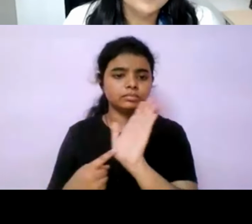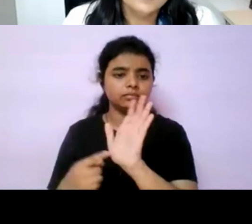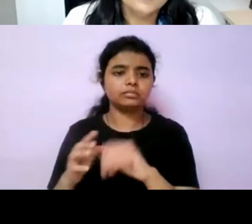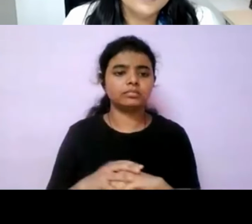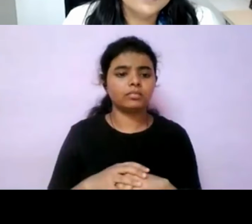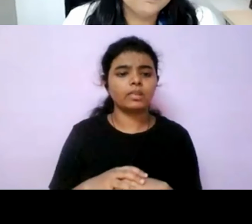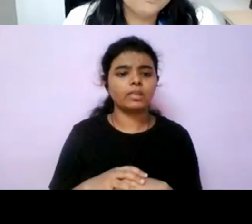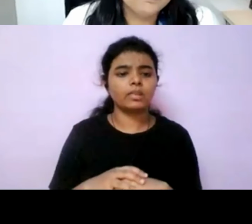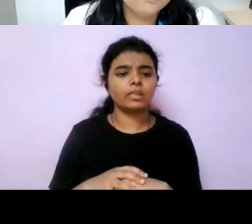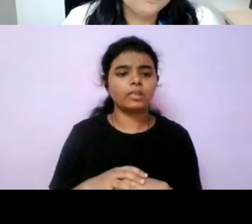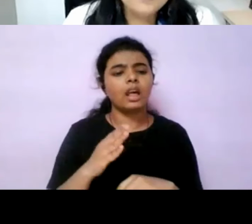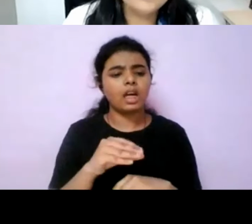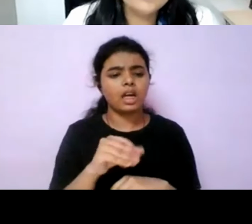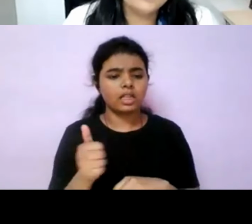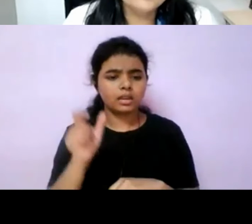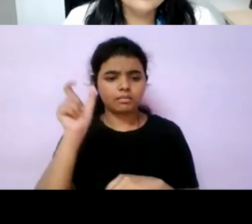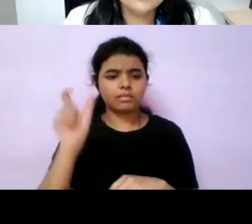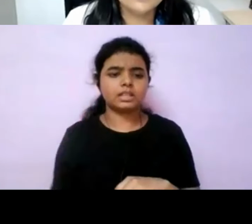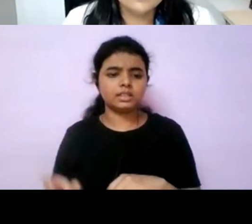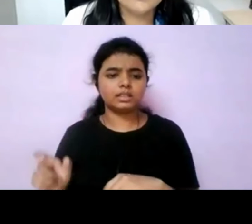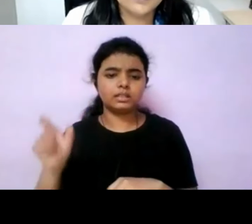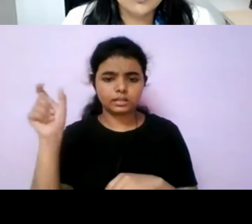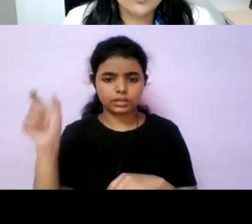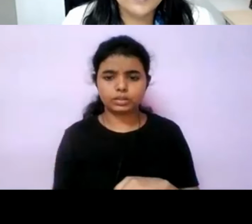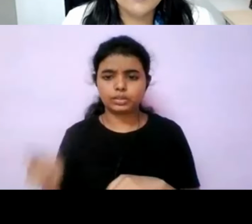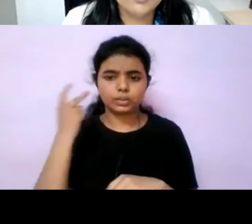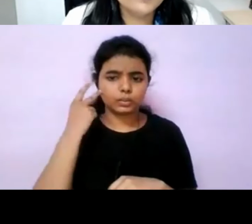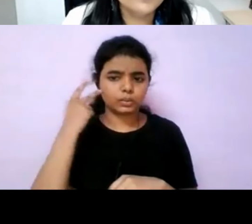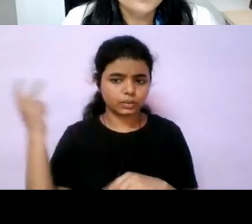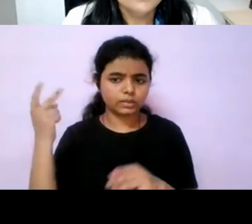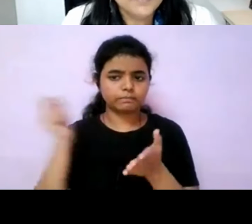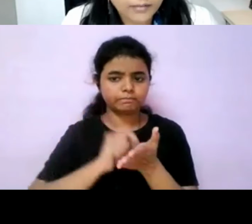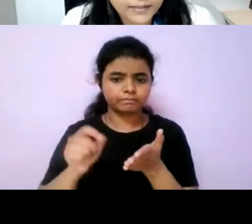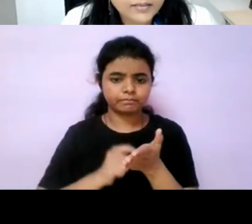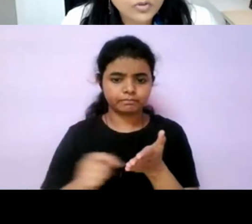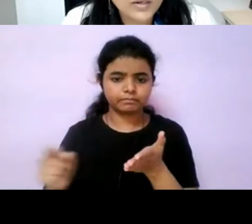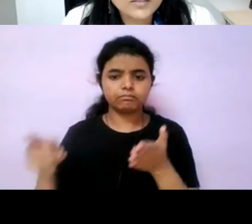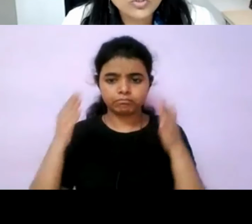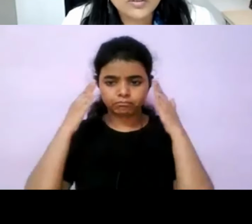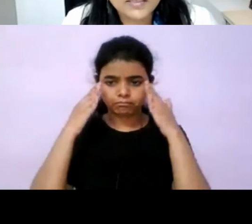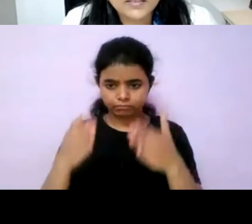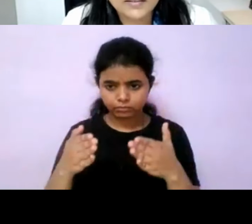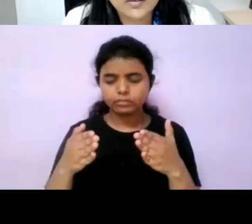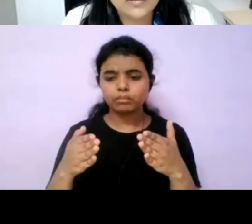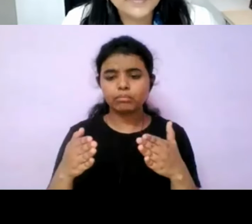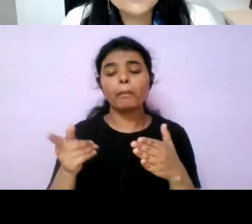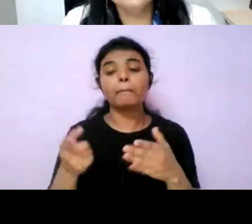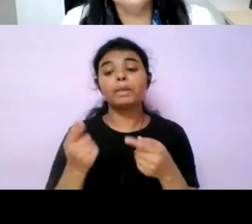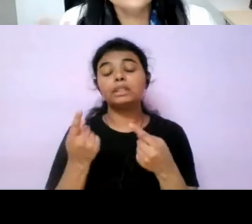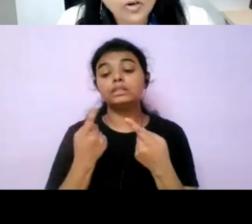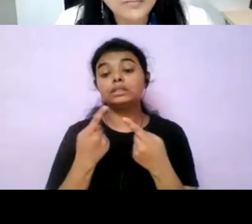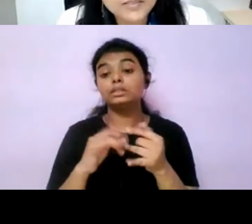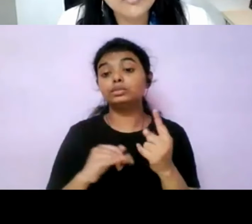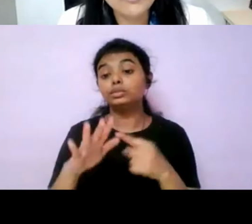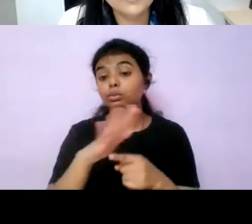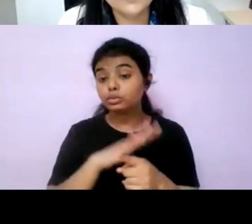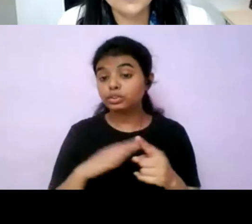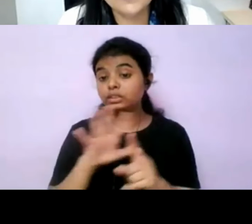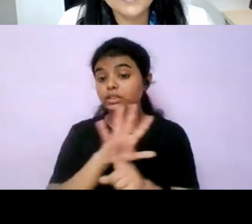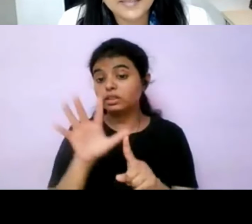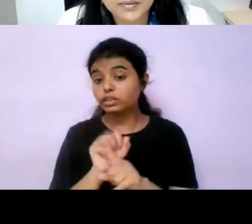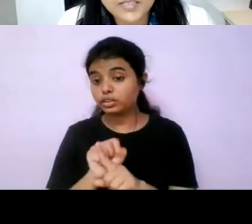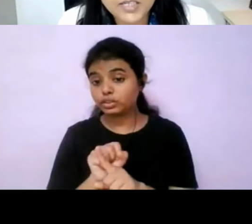expressed the same concerns, in their work, but related to our sociocultural context. And this corpus of